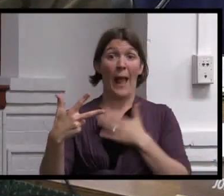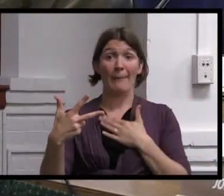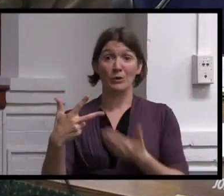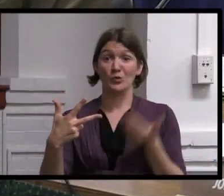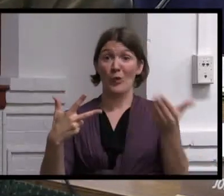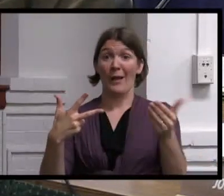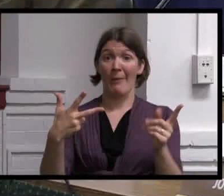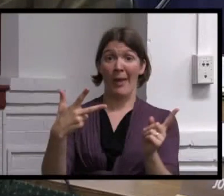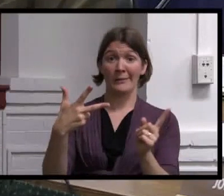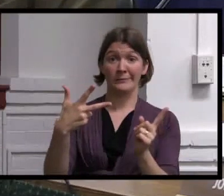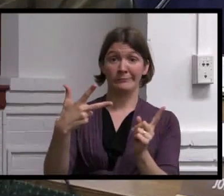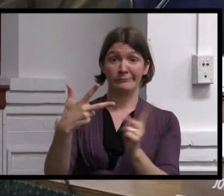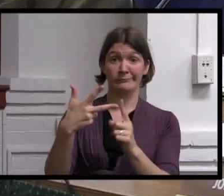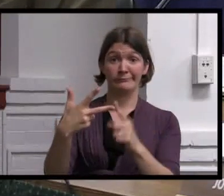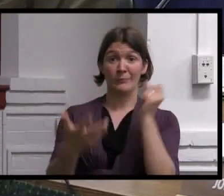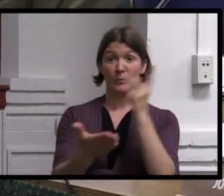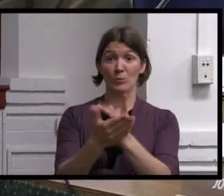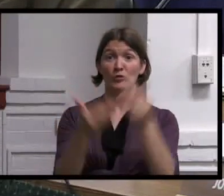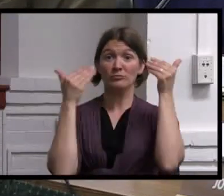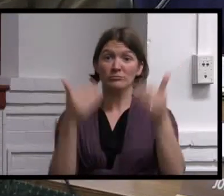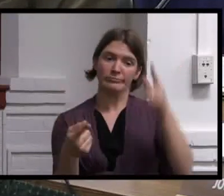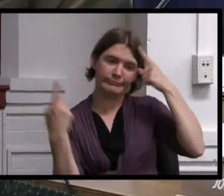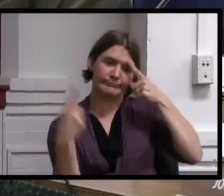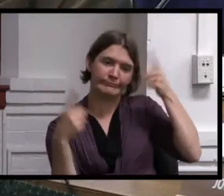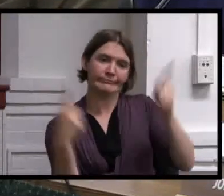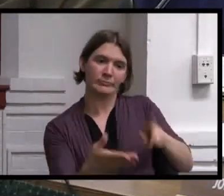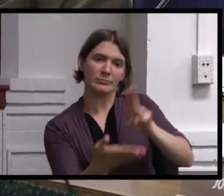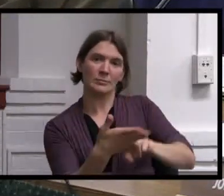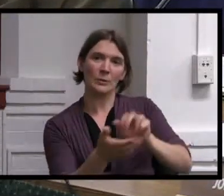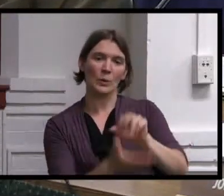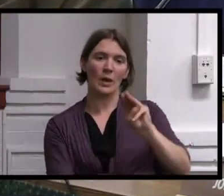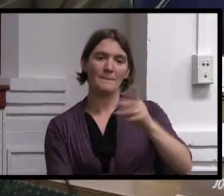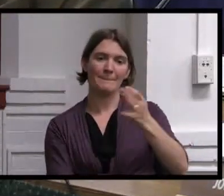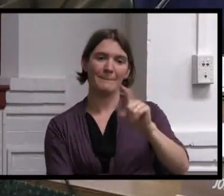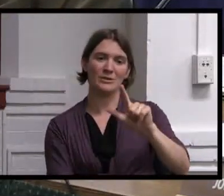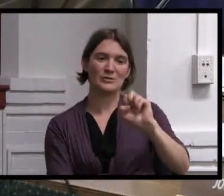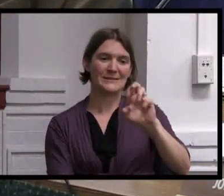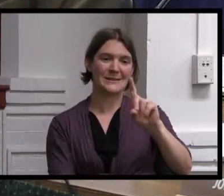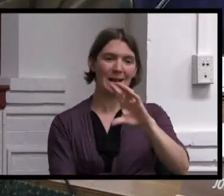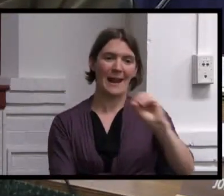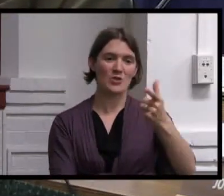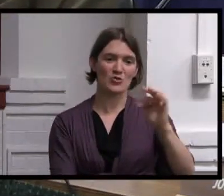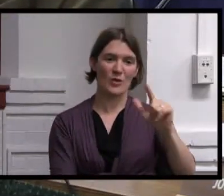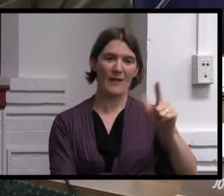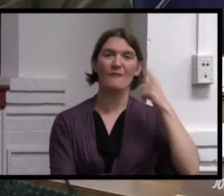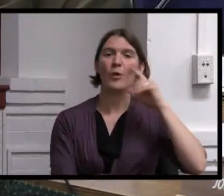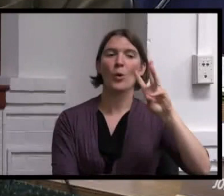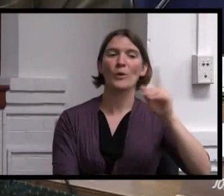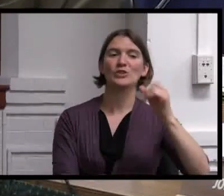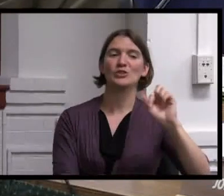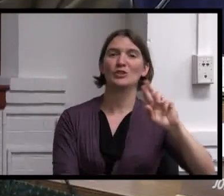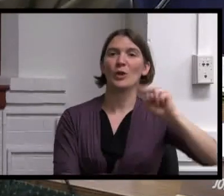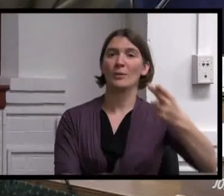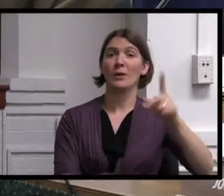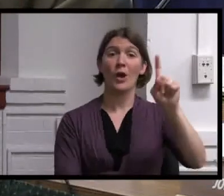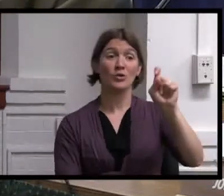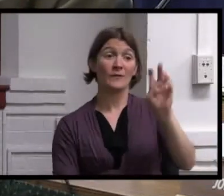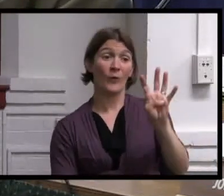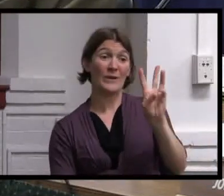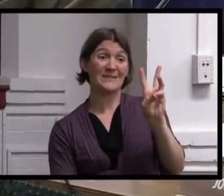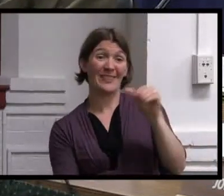to recommend that you authorize us to enter into a contract with Mitchell Sand and Gravel of Winchester, New Hampshire for